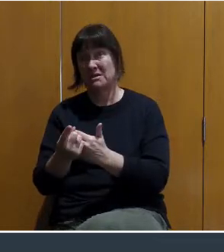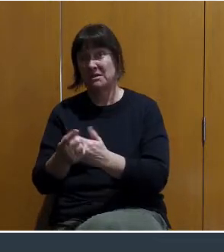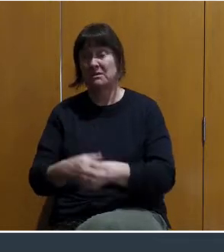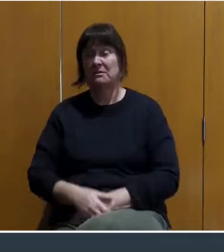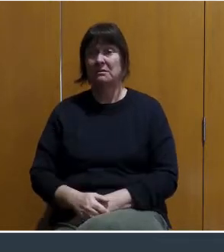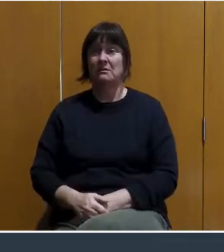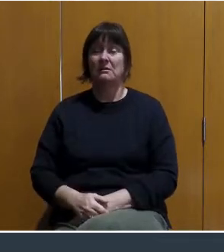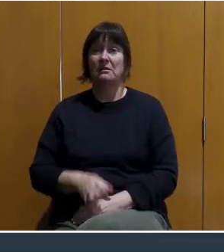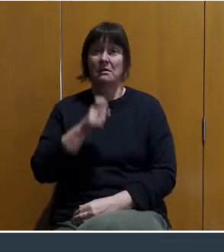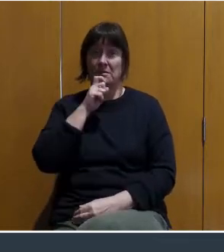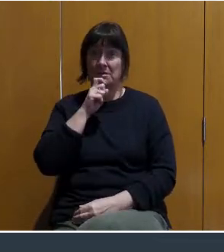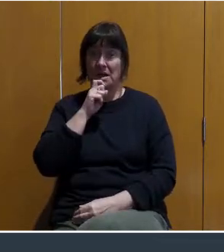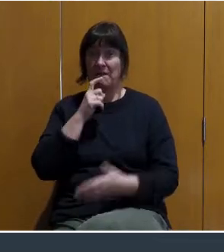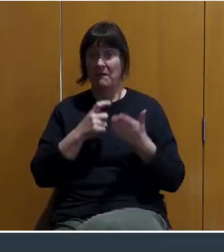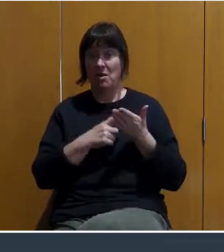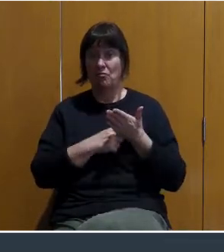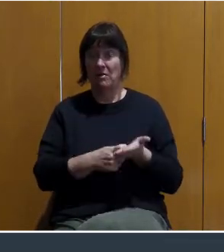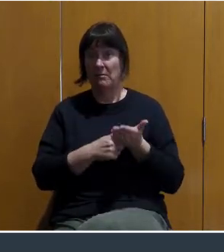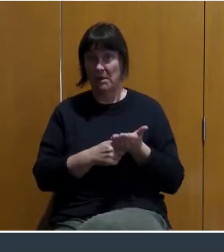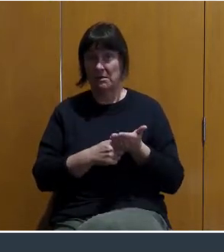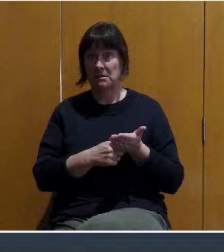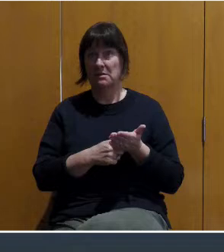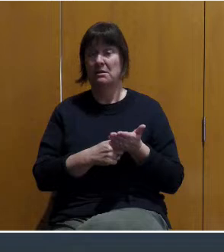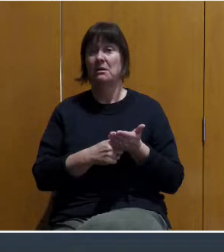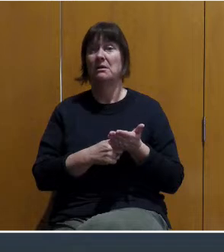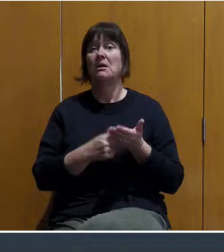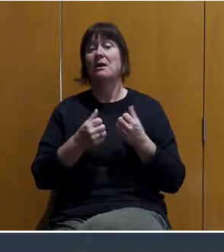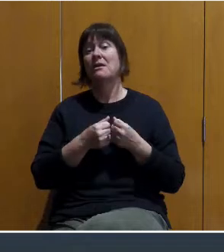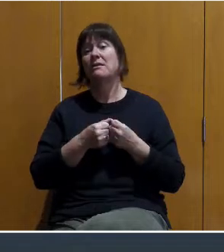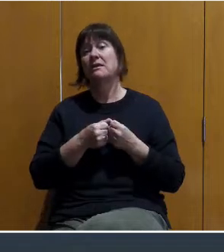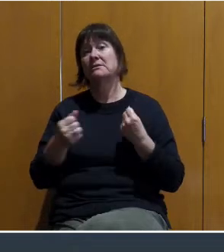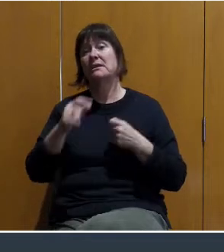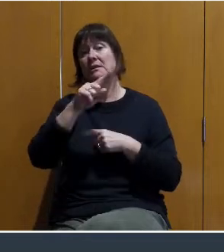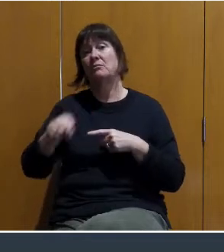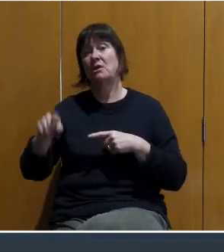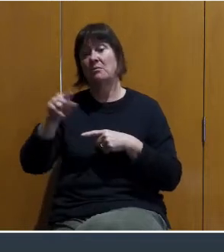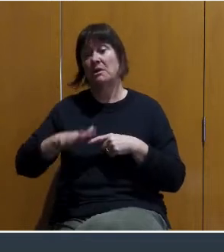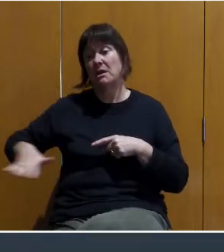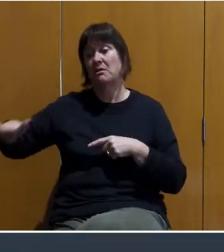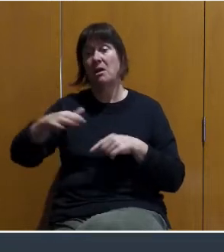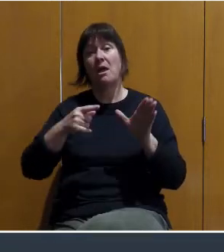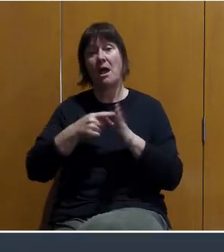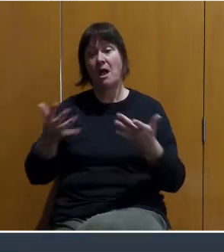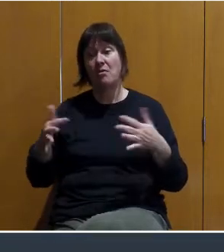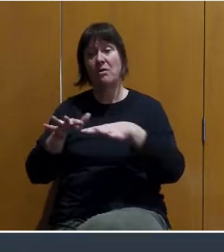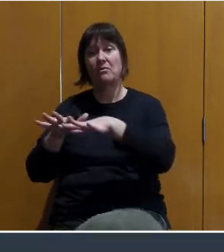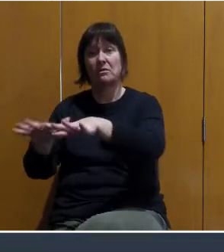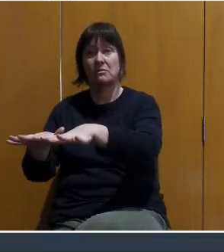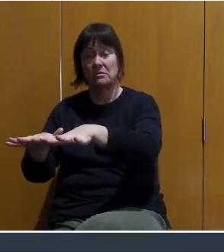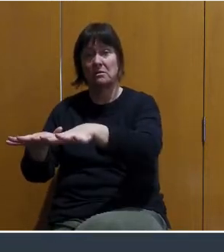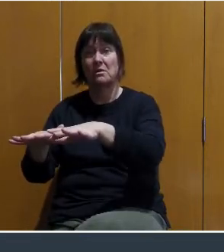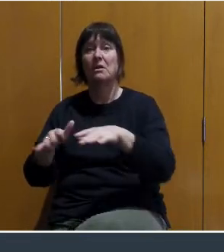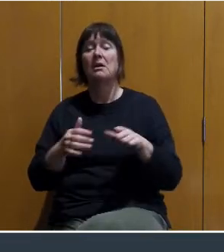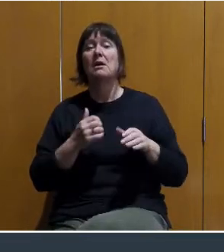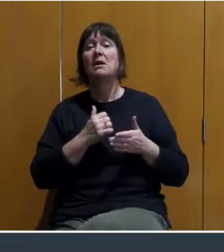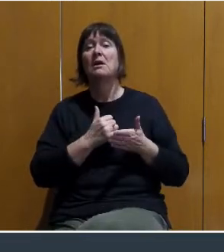It appears that staff are recommending that the extended prohibited area around the Ahriri Estuary is based on advice